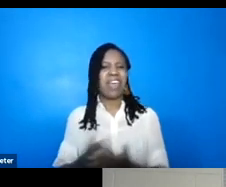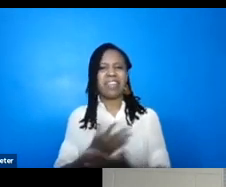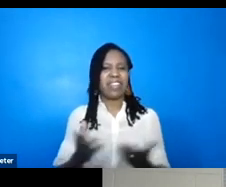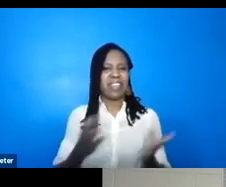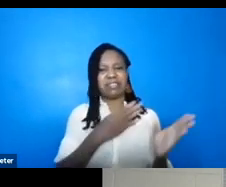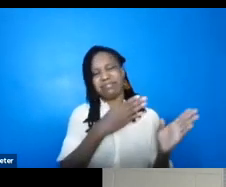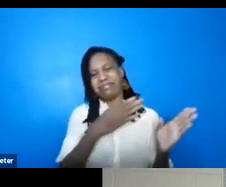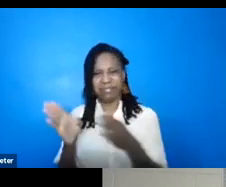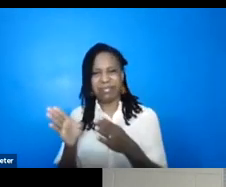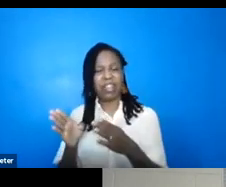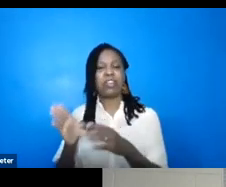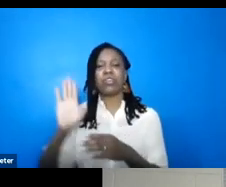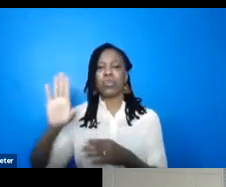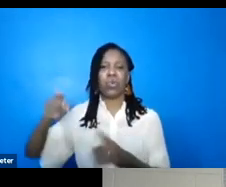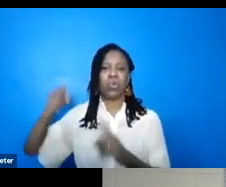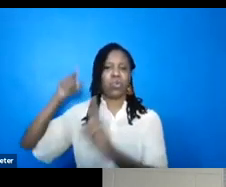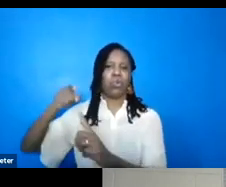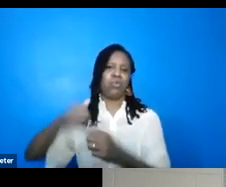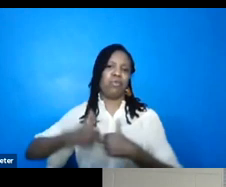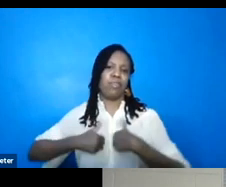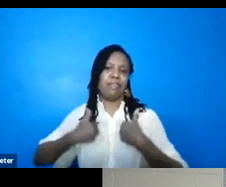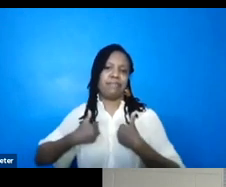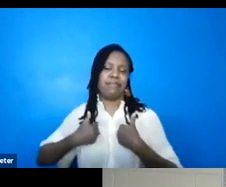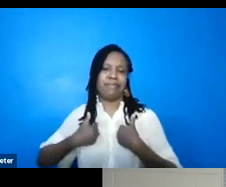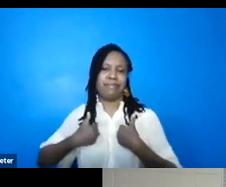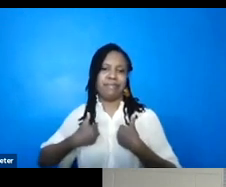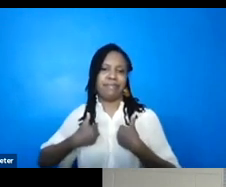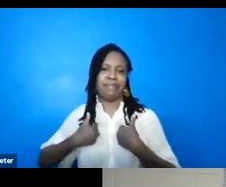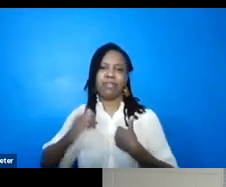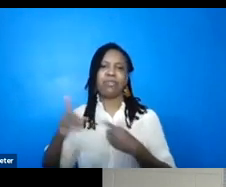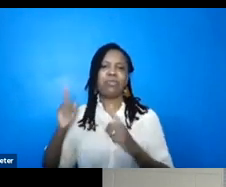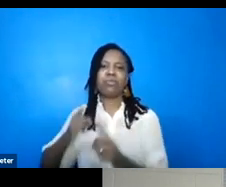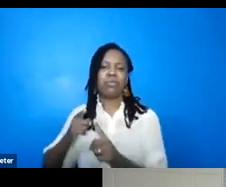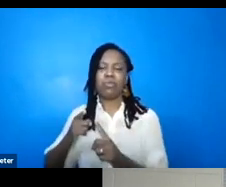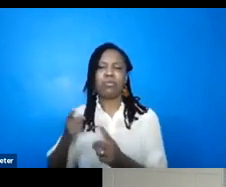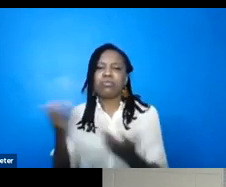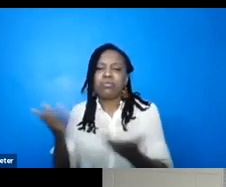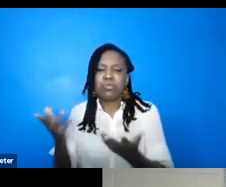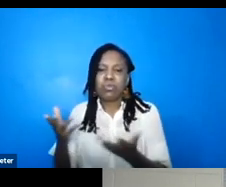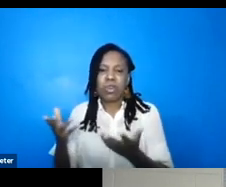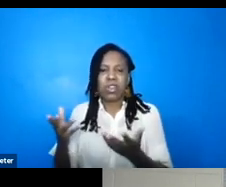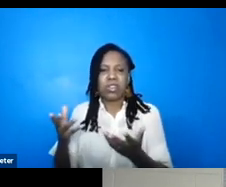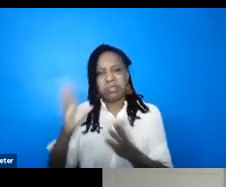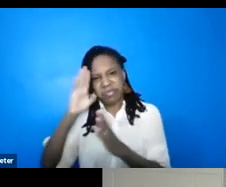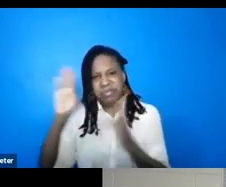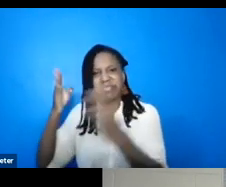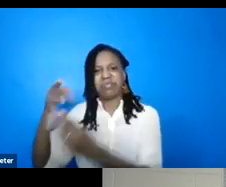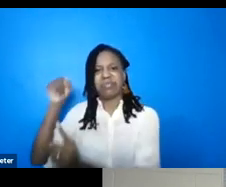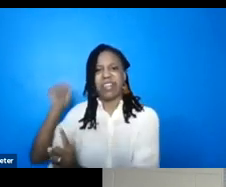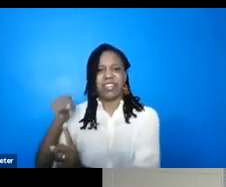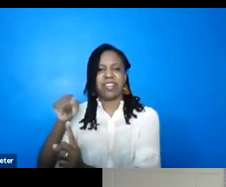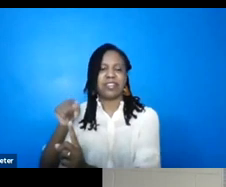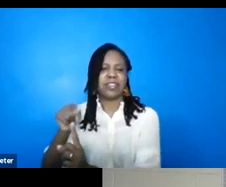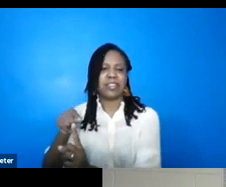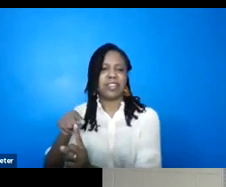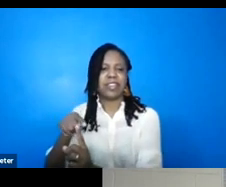that you want to end up at? How can we help you get there, right? And not trying to discount anything else, but at the same